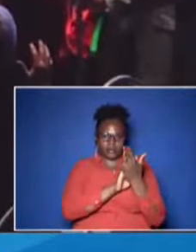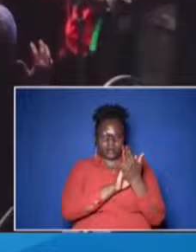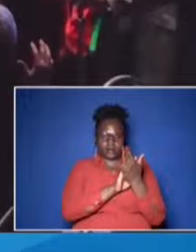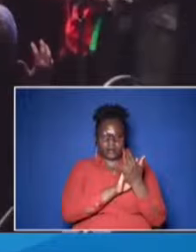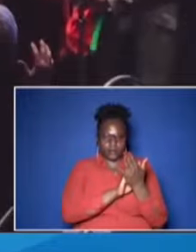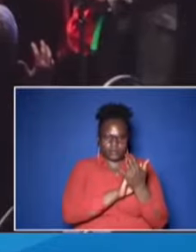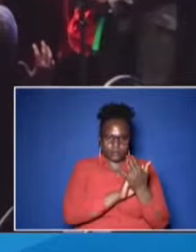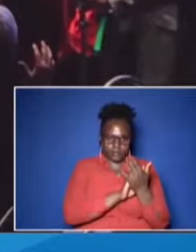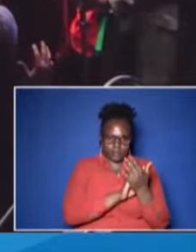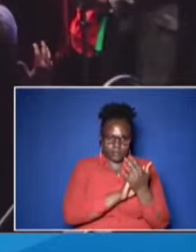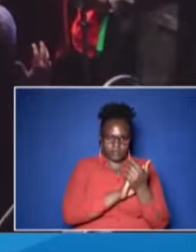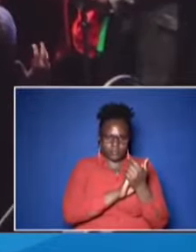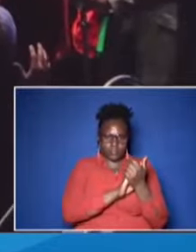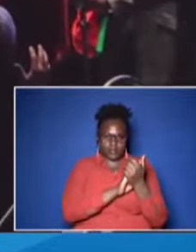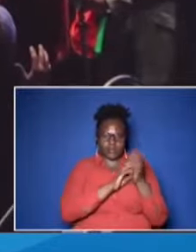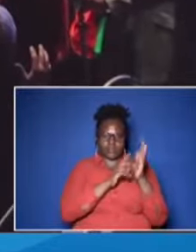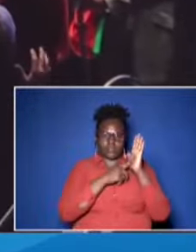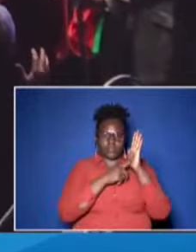praise